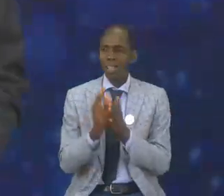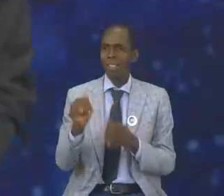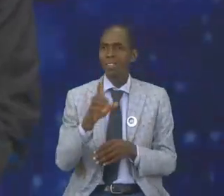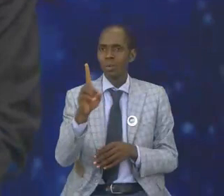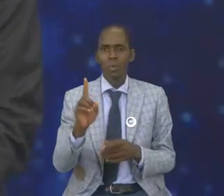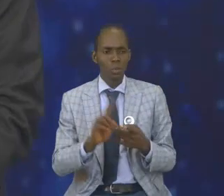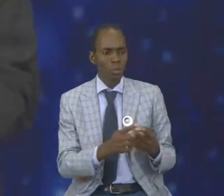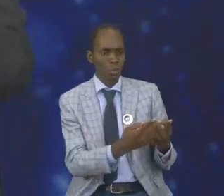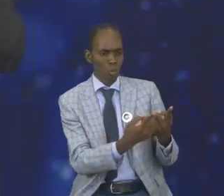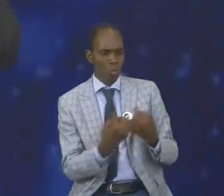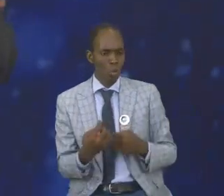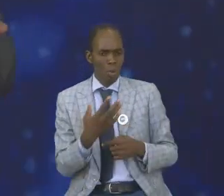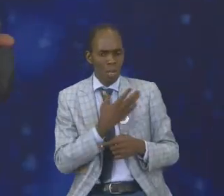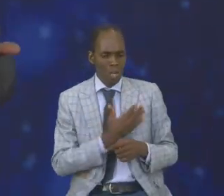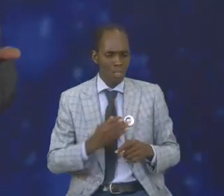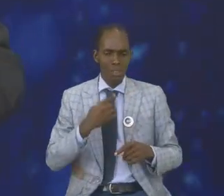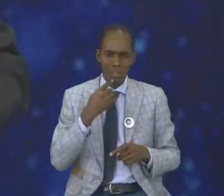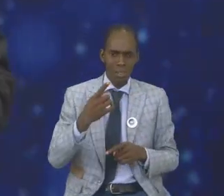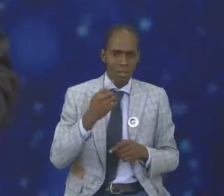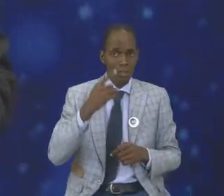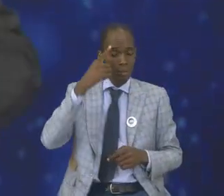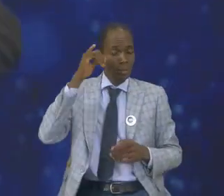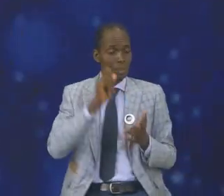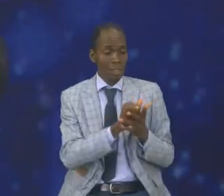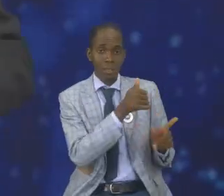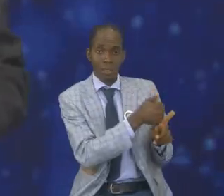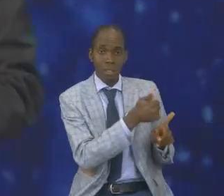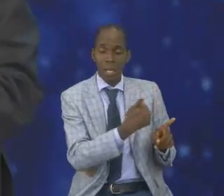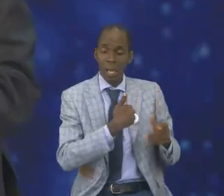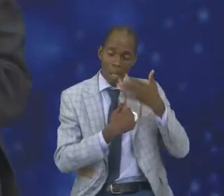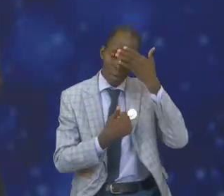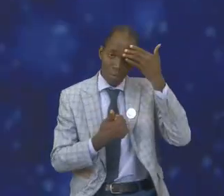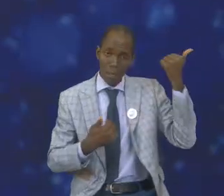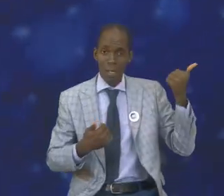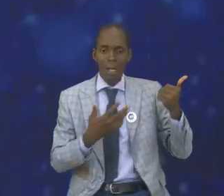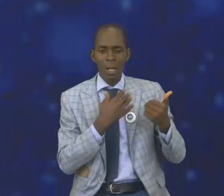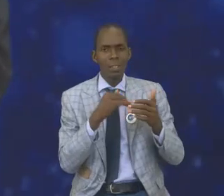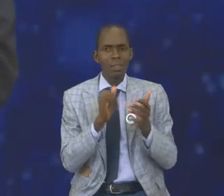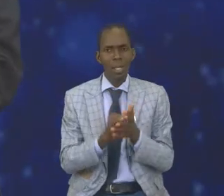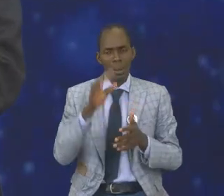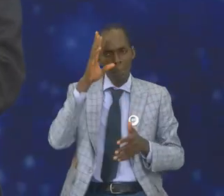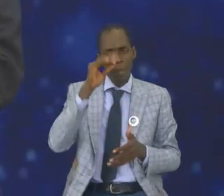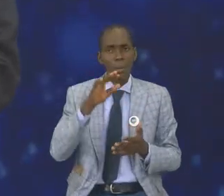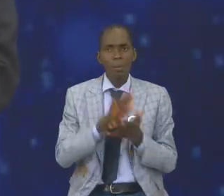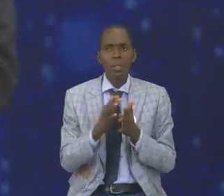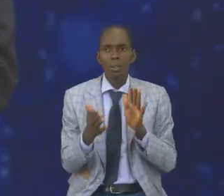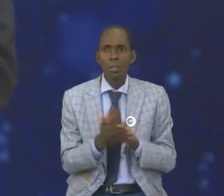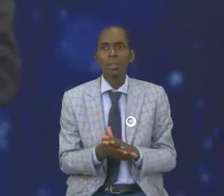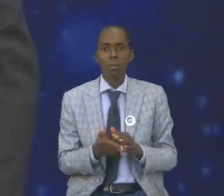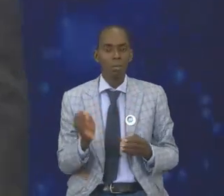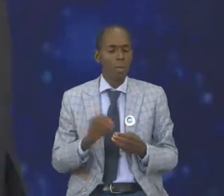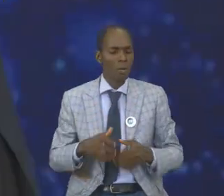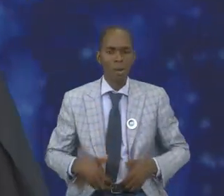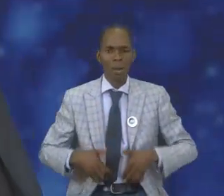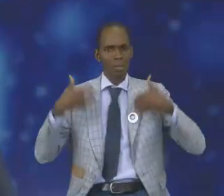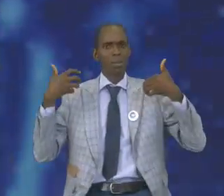and recover the dream he himself had forgotten. And that man became angry.